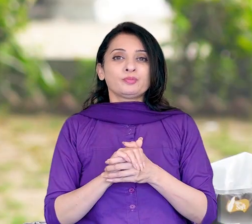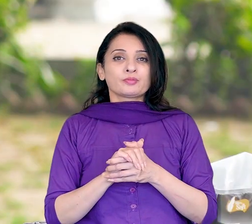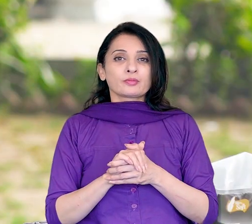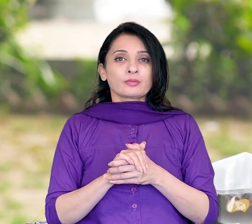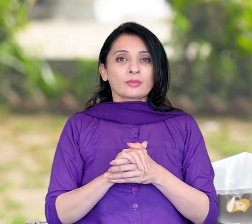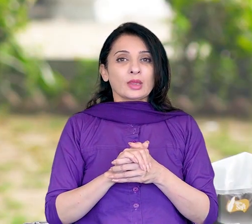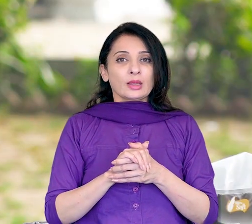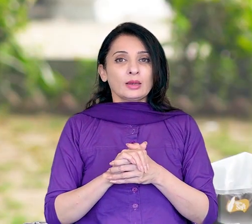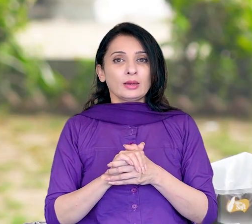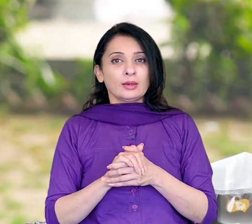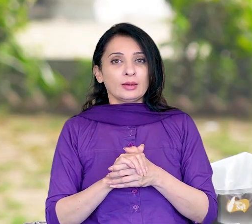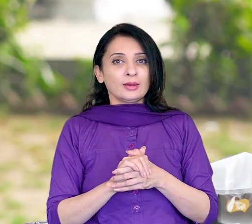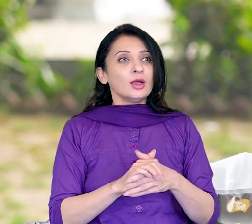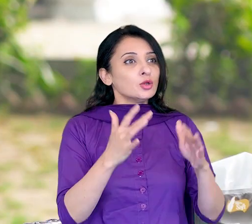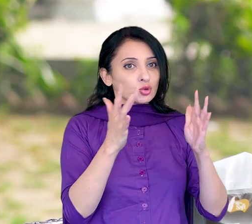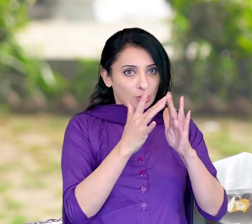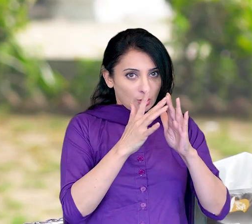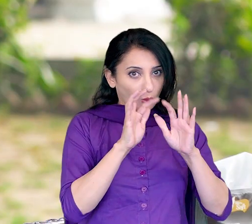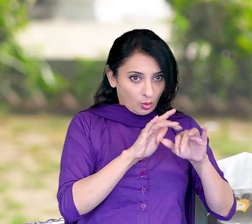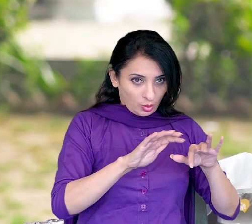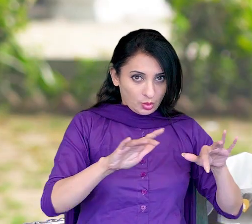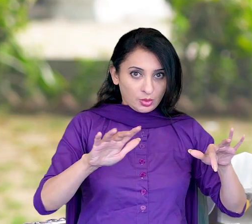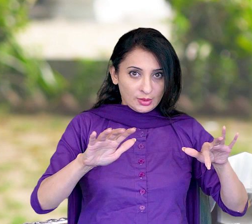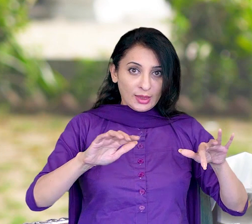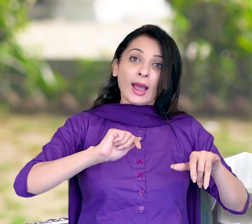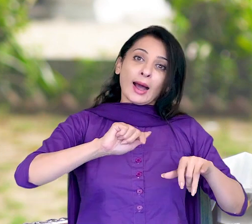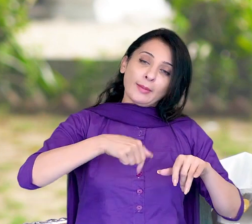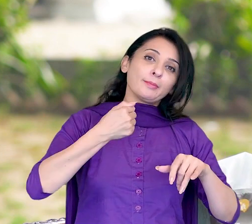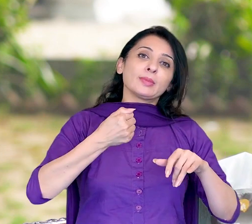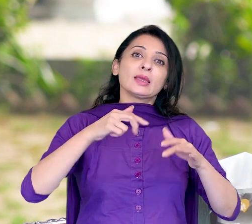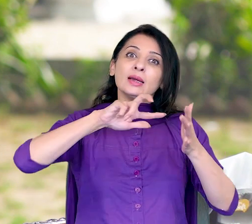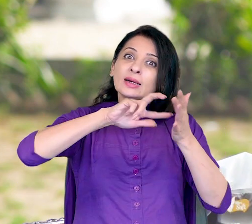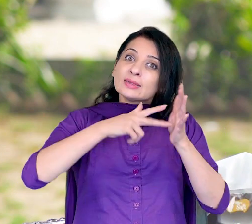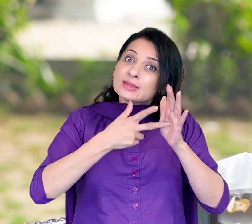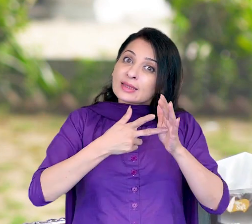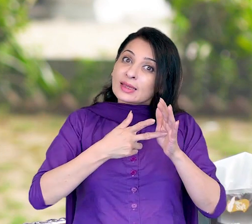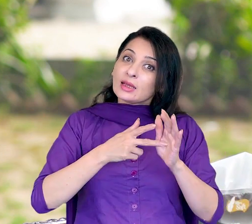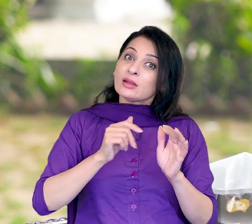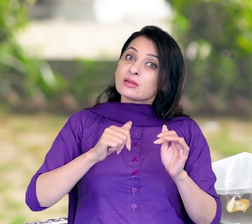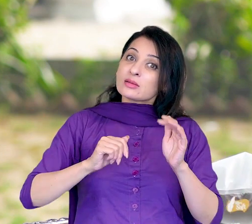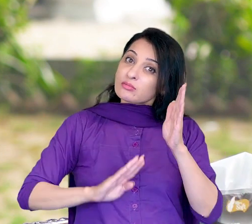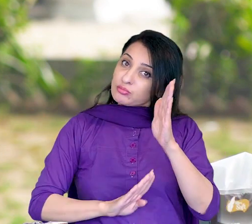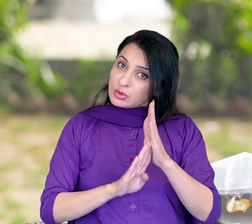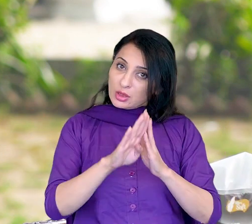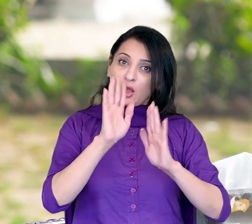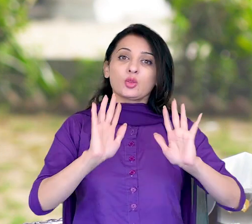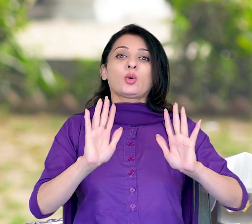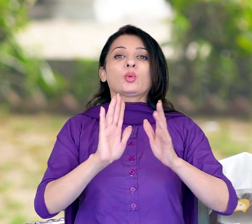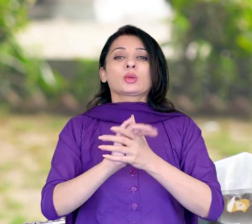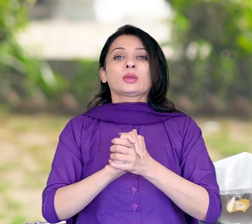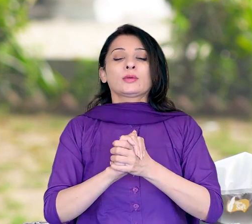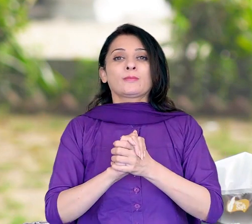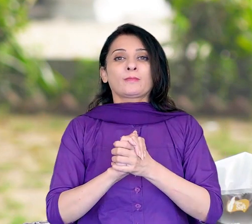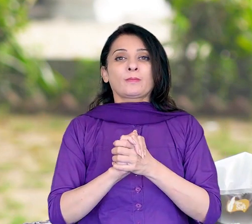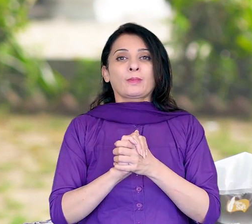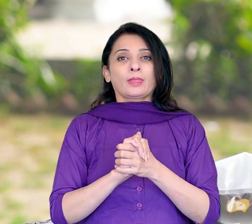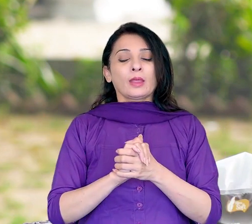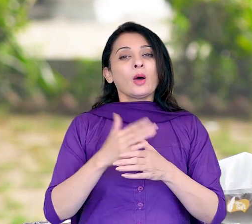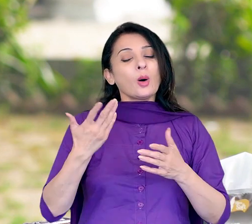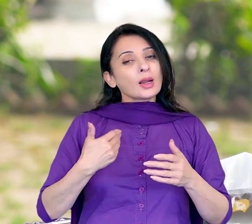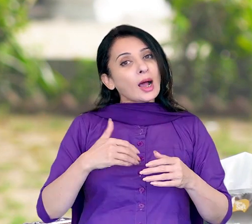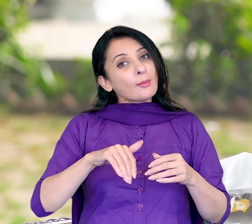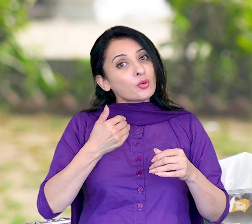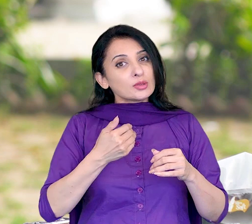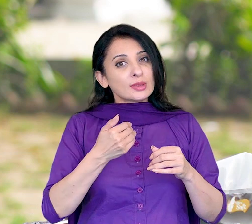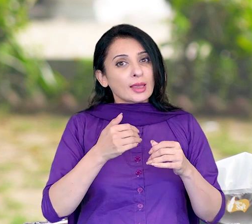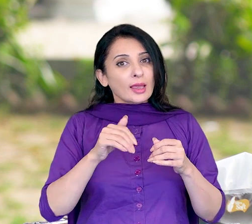an opportunity to increase your skill and be employed elsewhere. Elsewhere means not out of your job, but it is